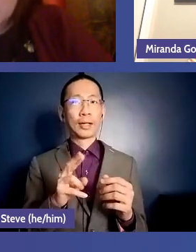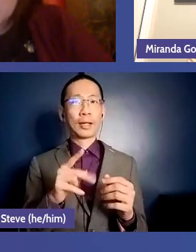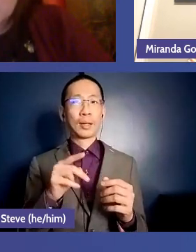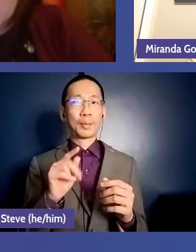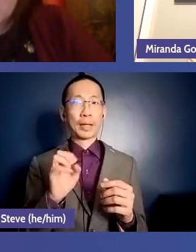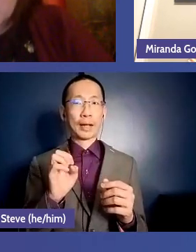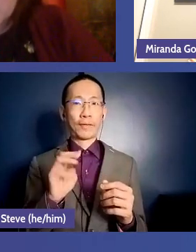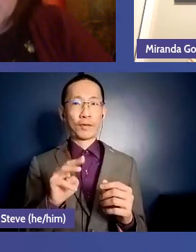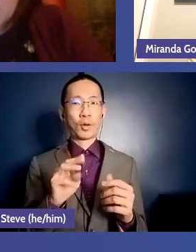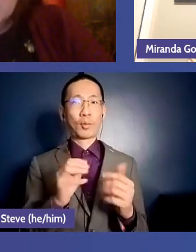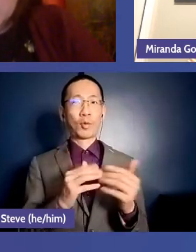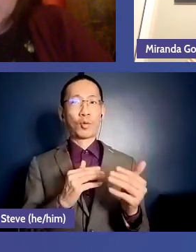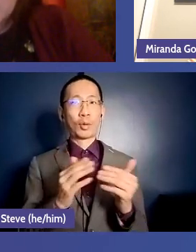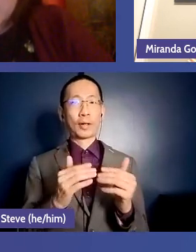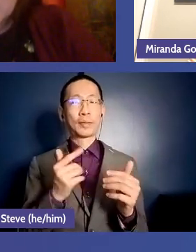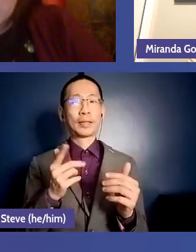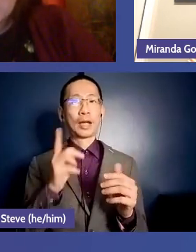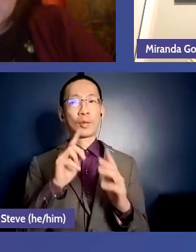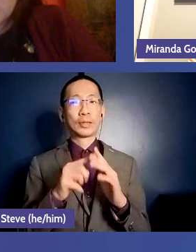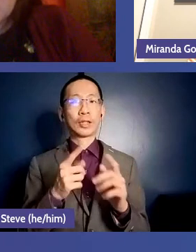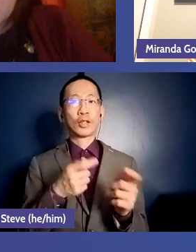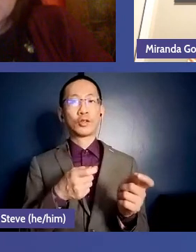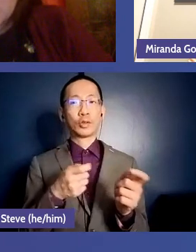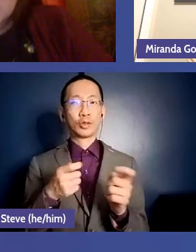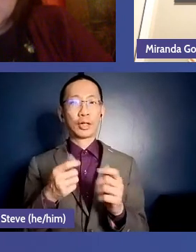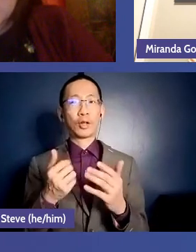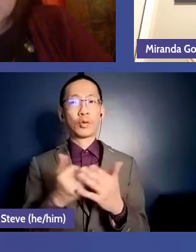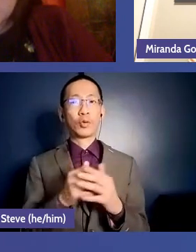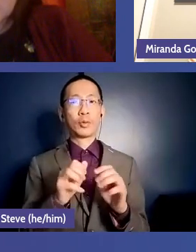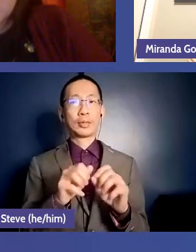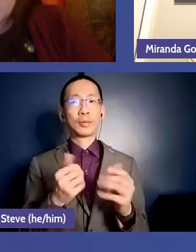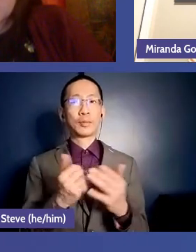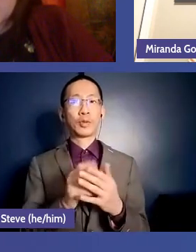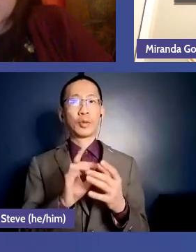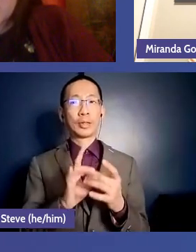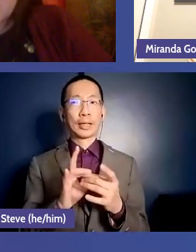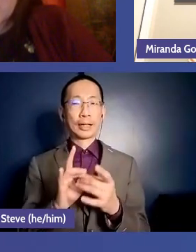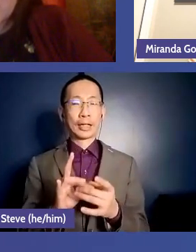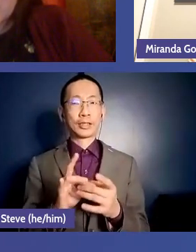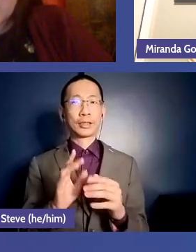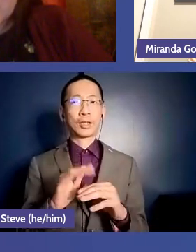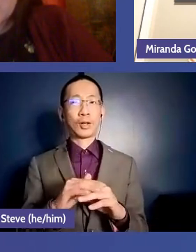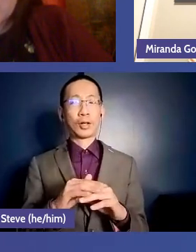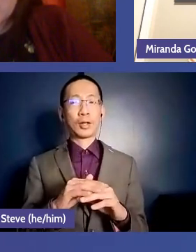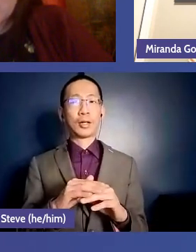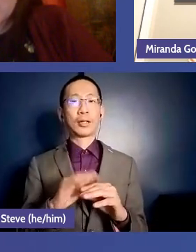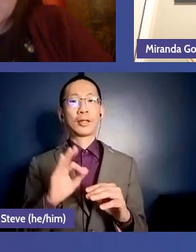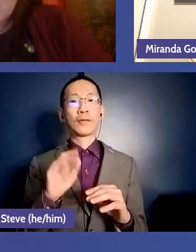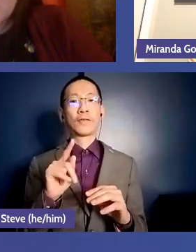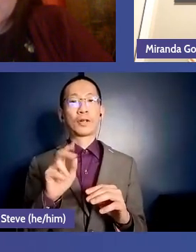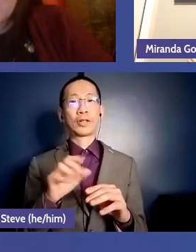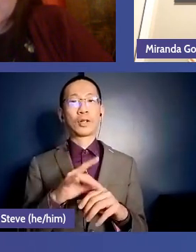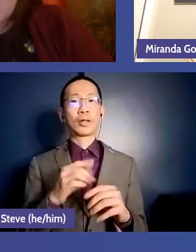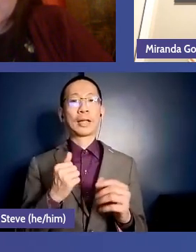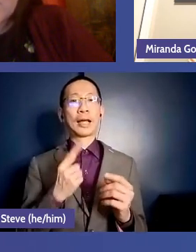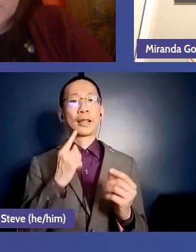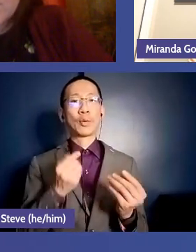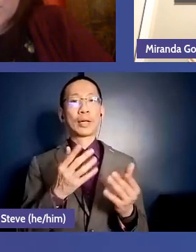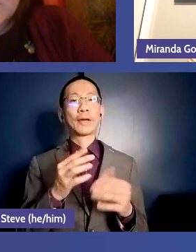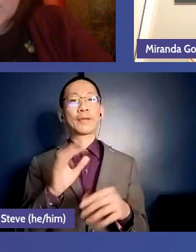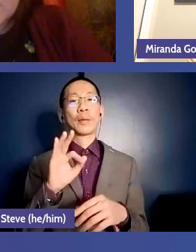platforms or whatever, because they'll start to draw new systems and new connections on the fertile earth. I believe we're giving them fertile